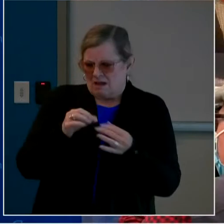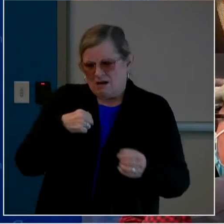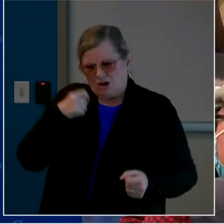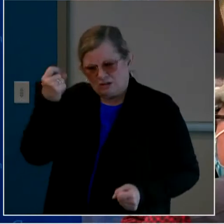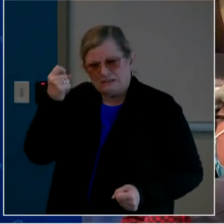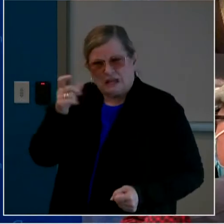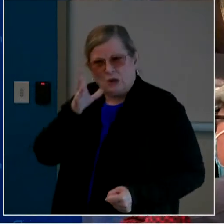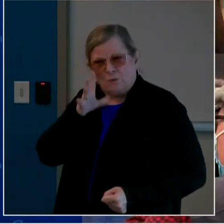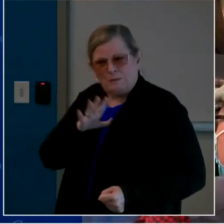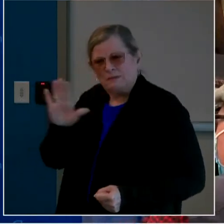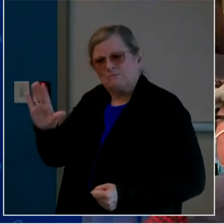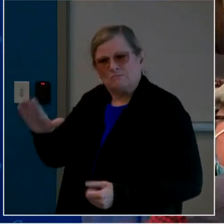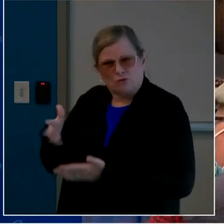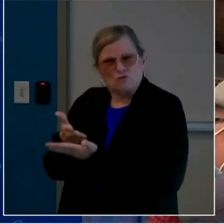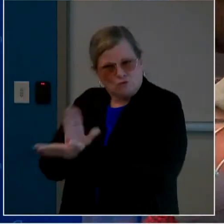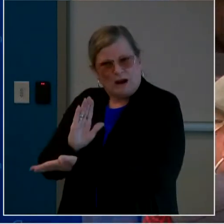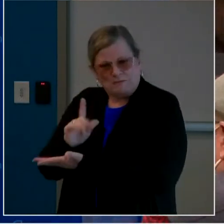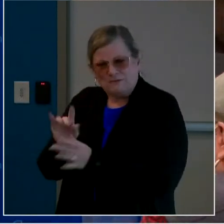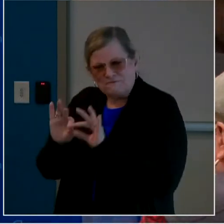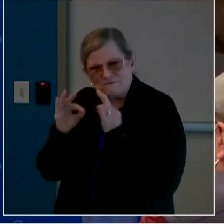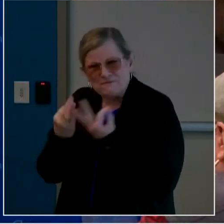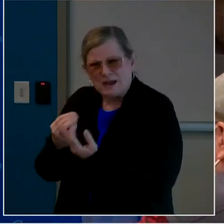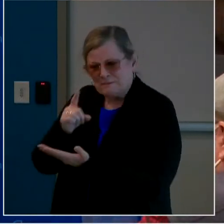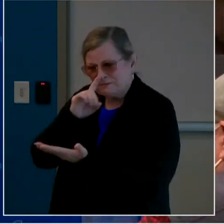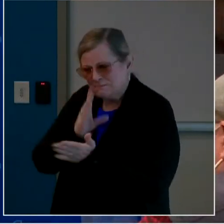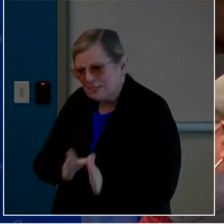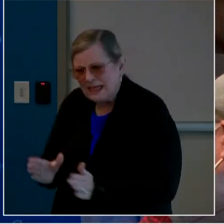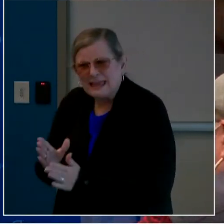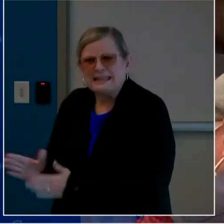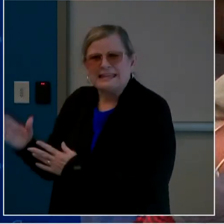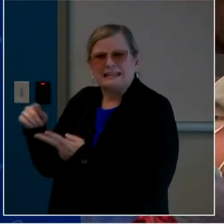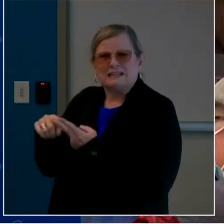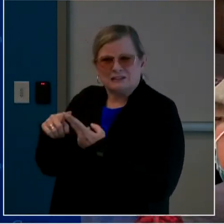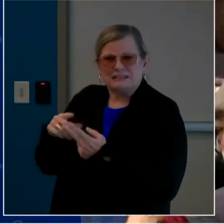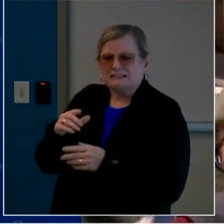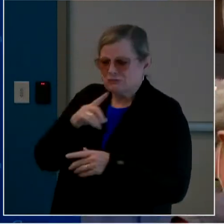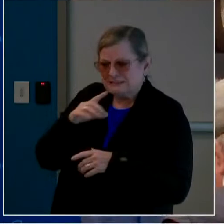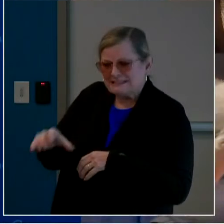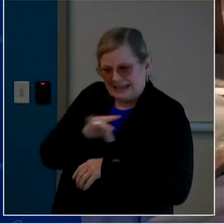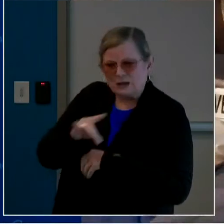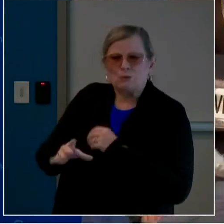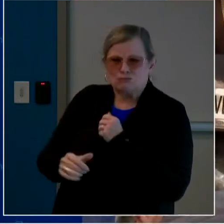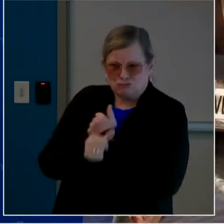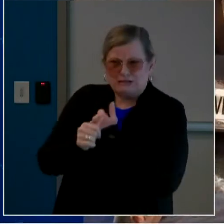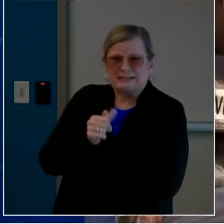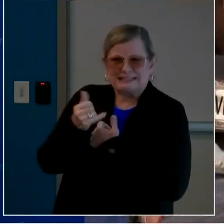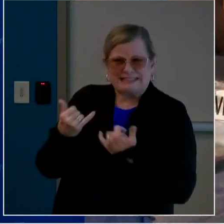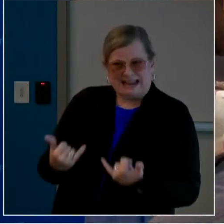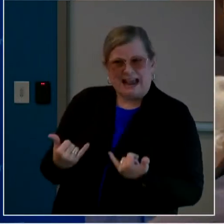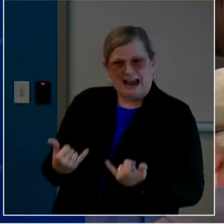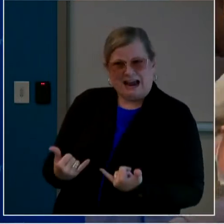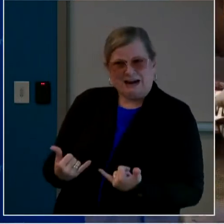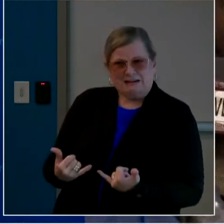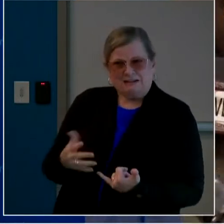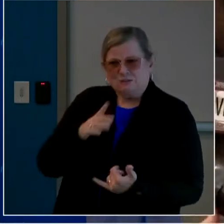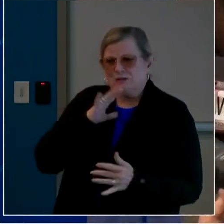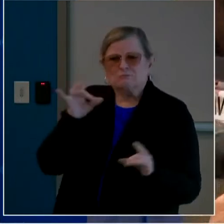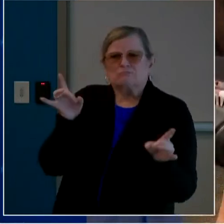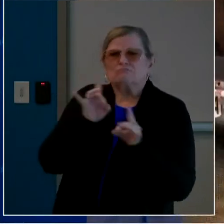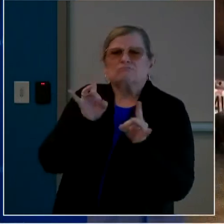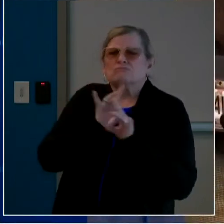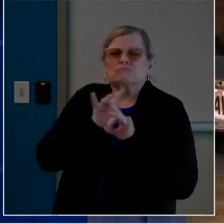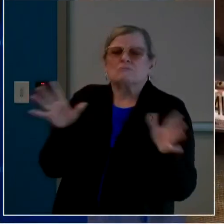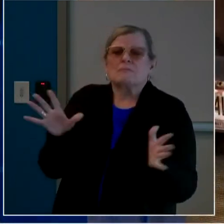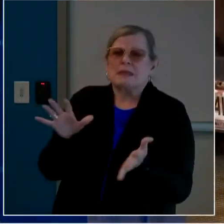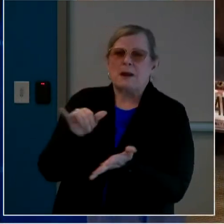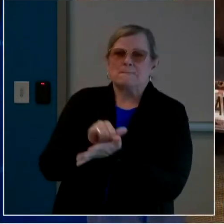family planning, which is jeopardized, at risk, arguably devastated by this possible decision by the Supreme Court.